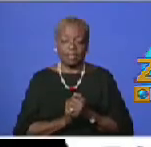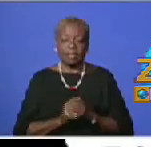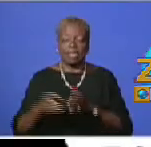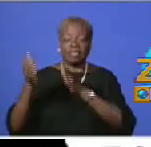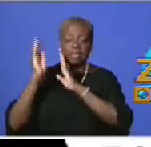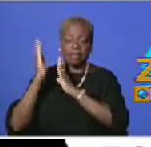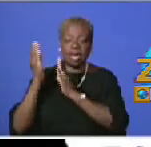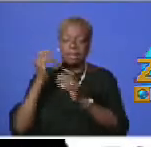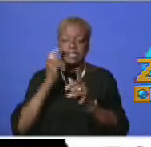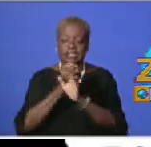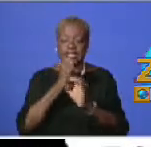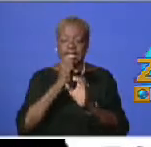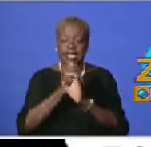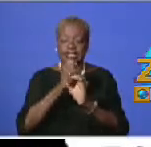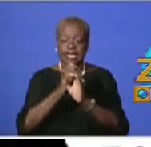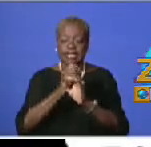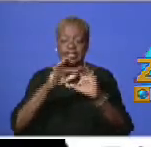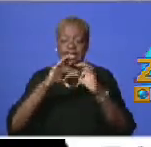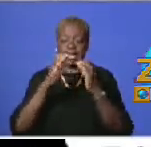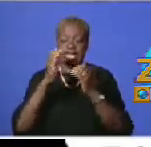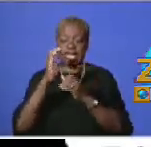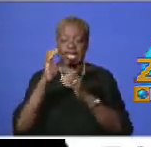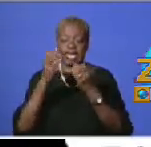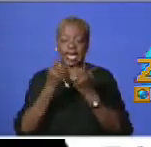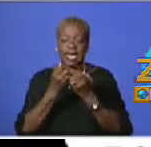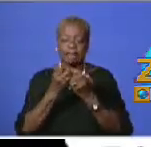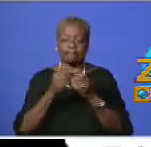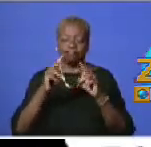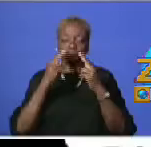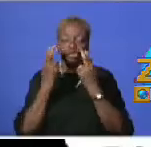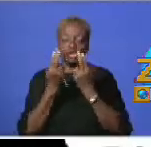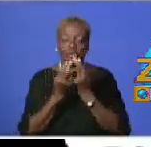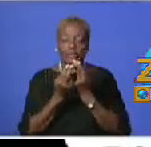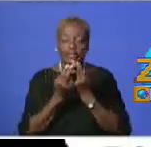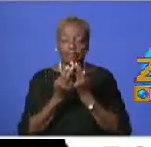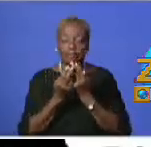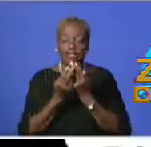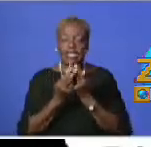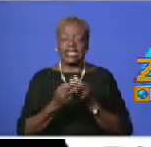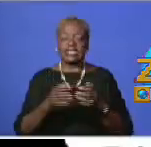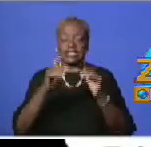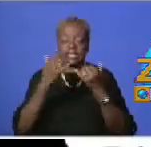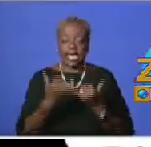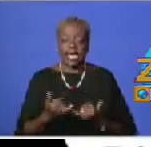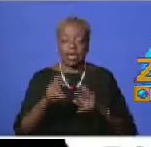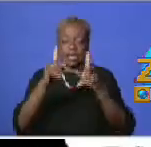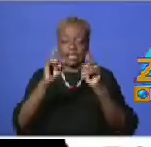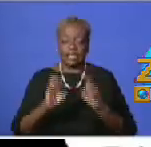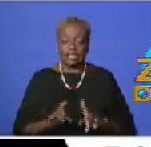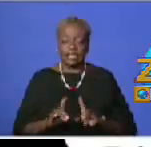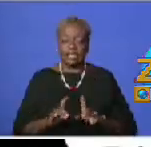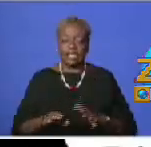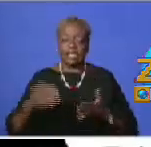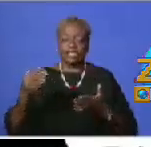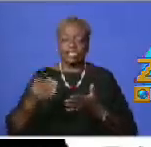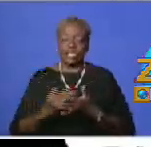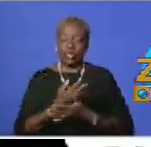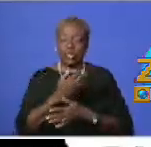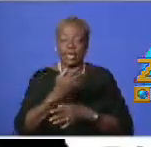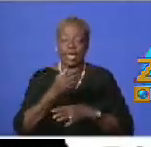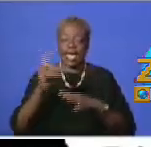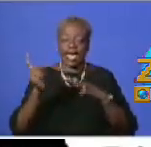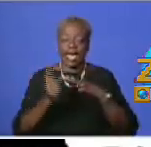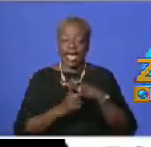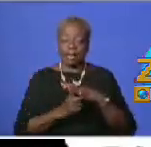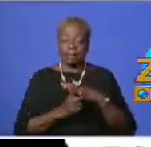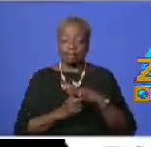The Bahamas Taxi Cab Union is currently testing its new Uniride app, similar to Uber, that President Wesley Ferguson hopes to